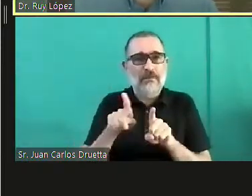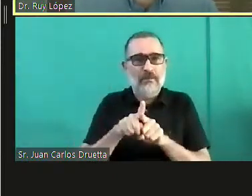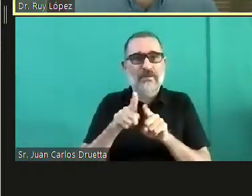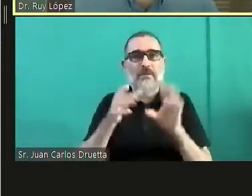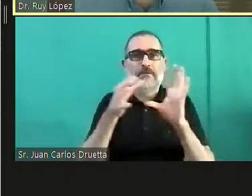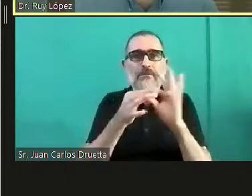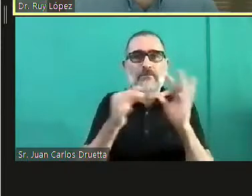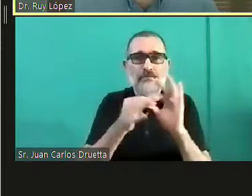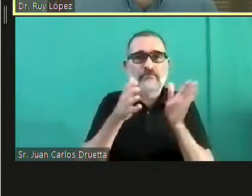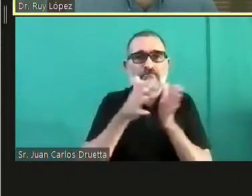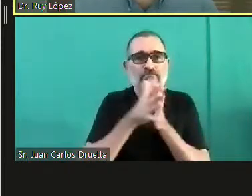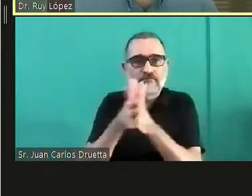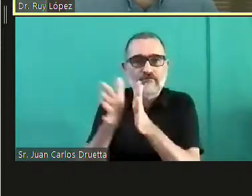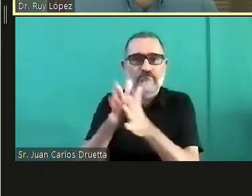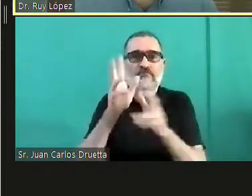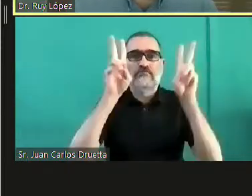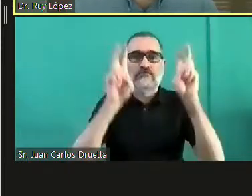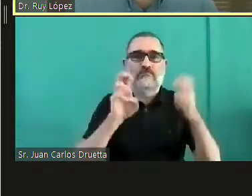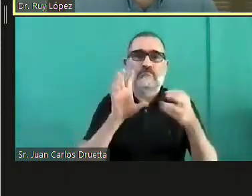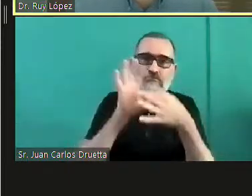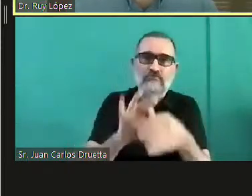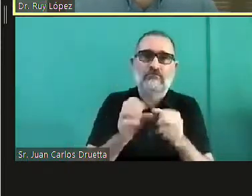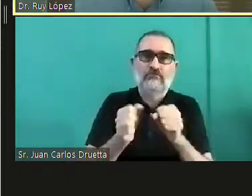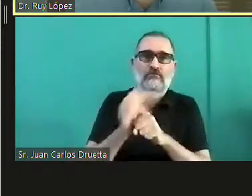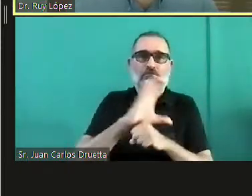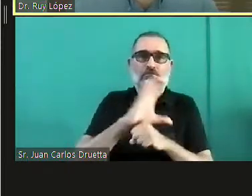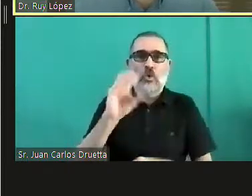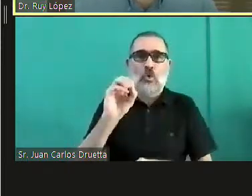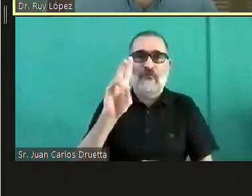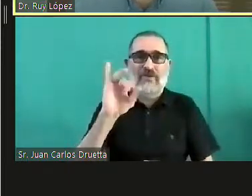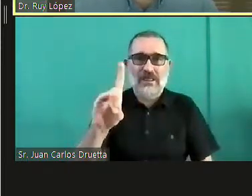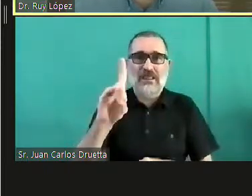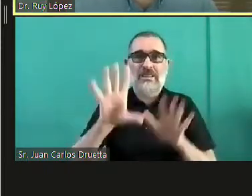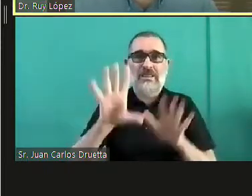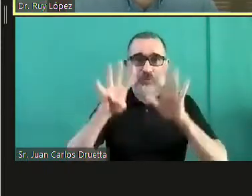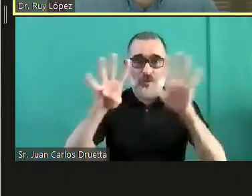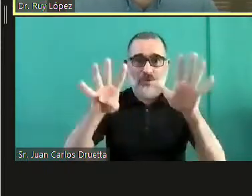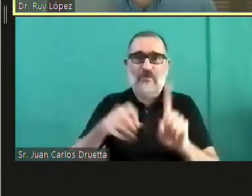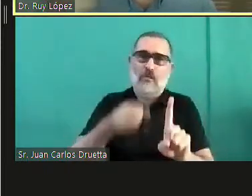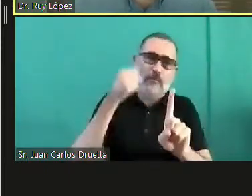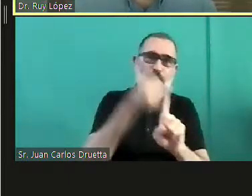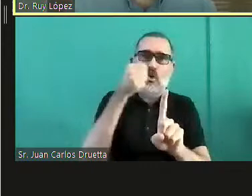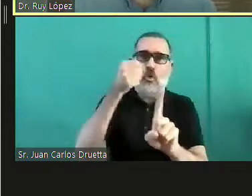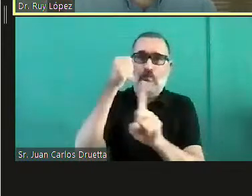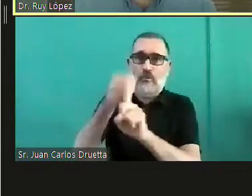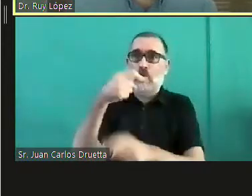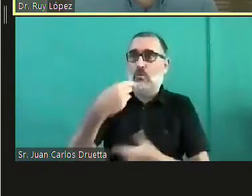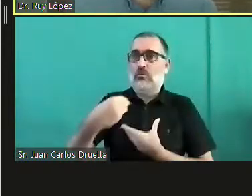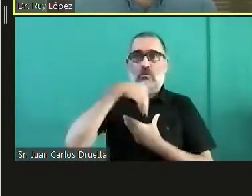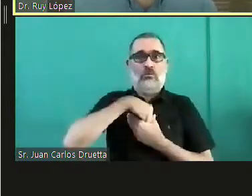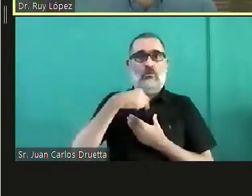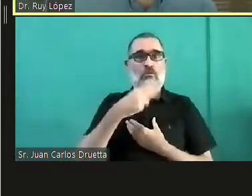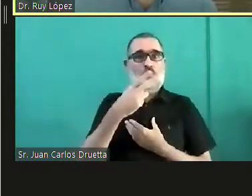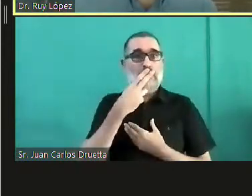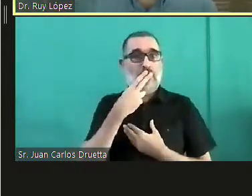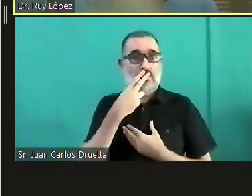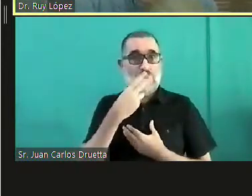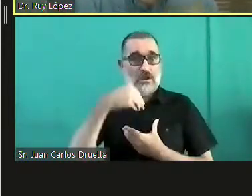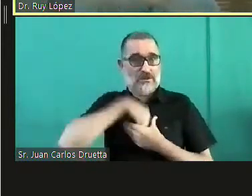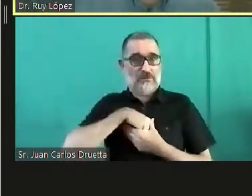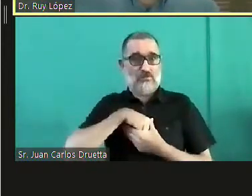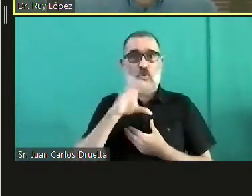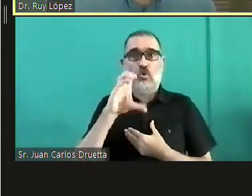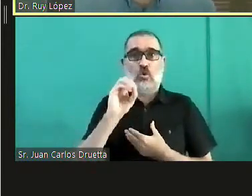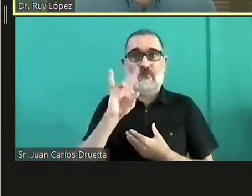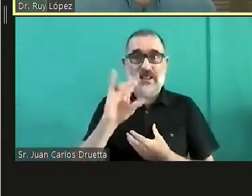prevalence and use of vaping devices amongst children and adolescents. We are very concerned about this, so we are